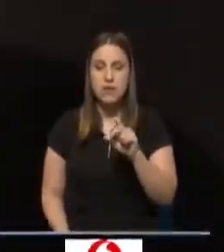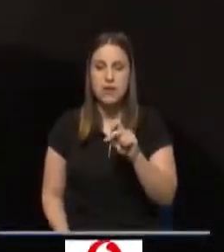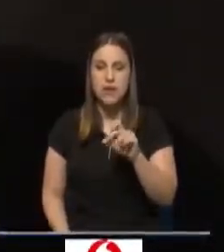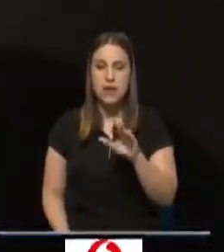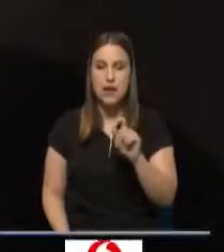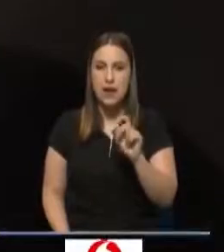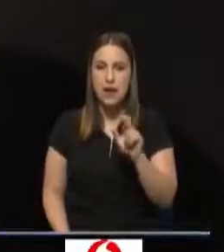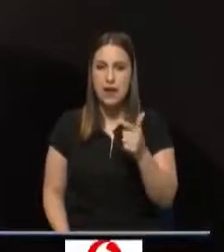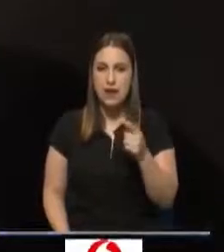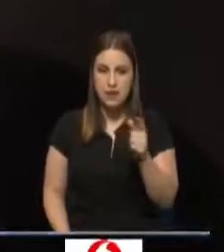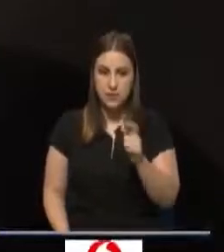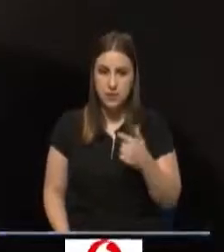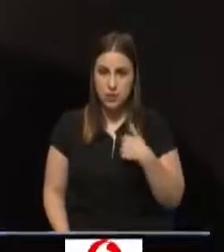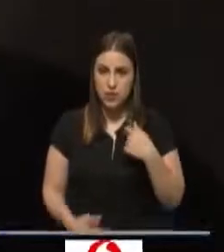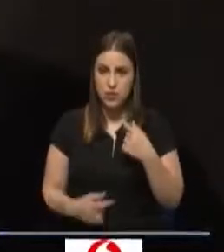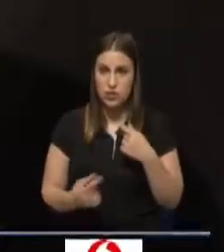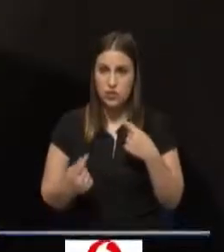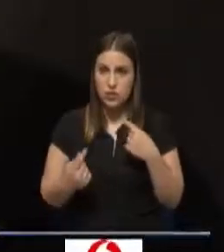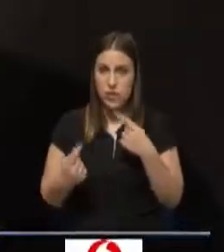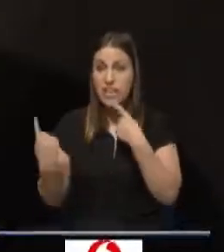things.